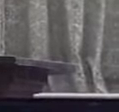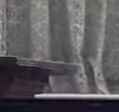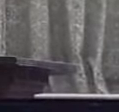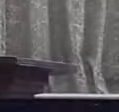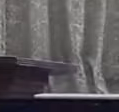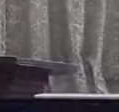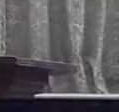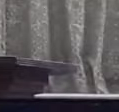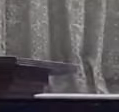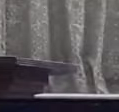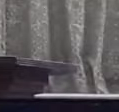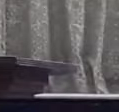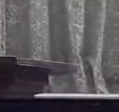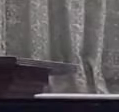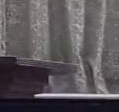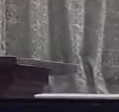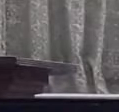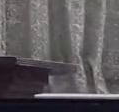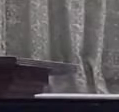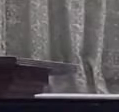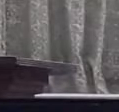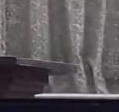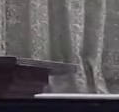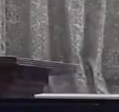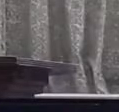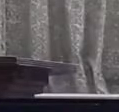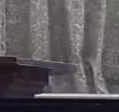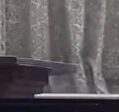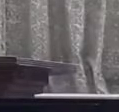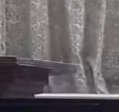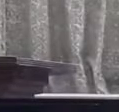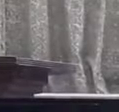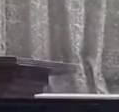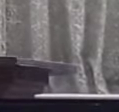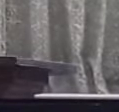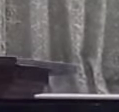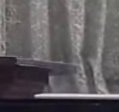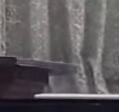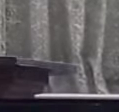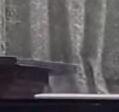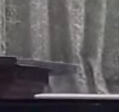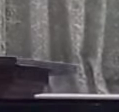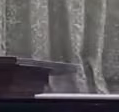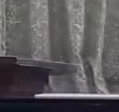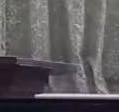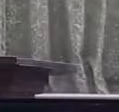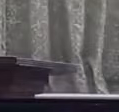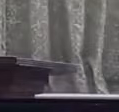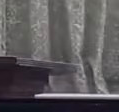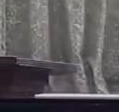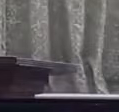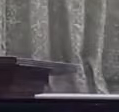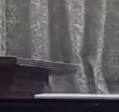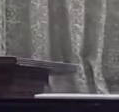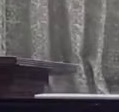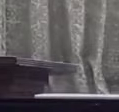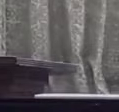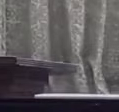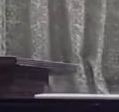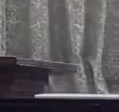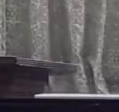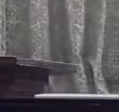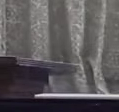money over there for our ministry, for our projects, if we can only teach our people in giving our